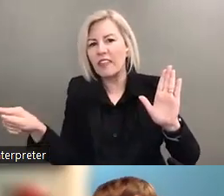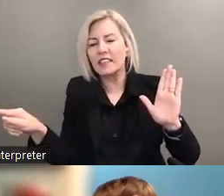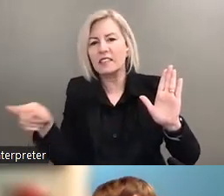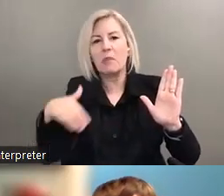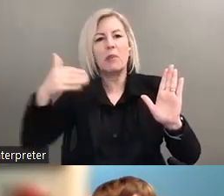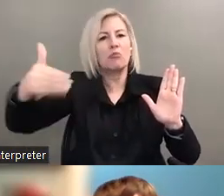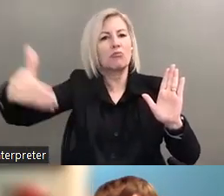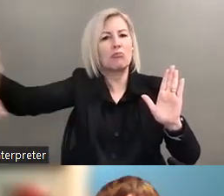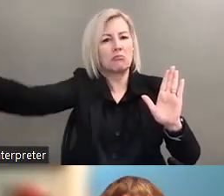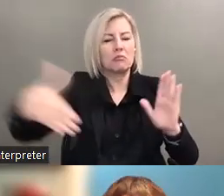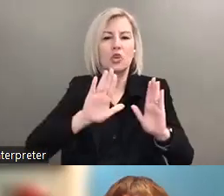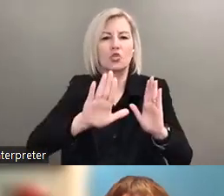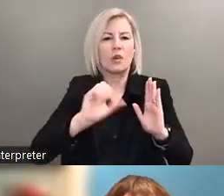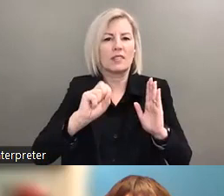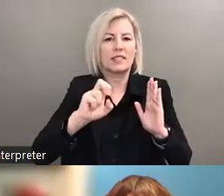season.